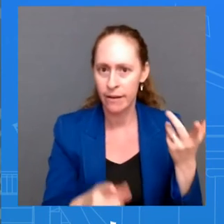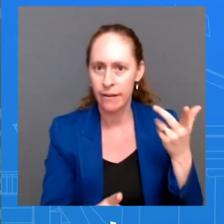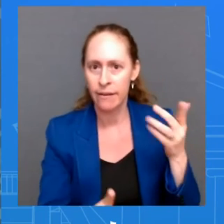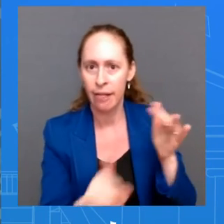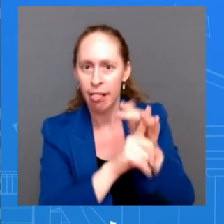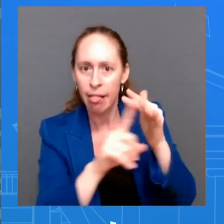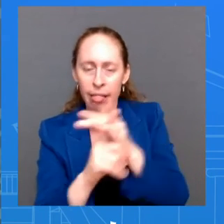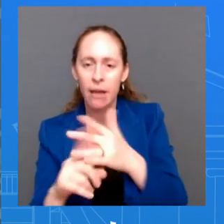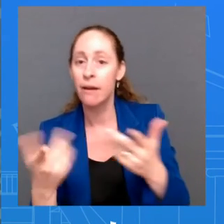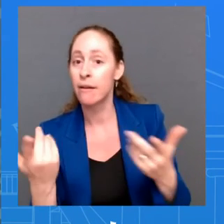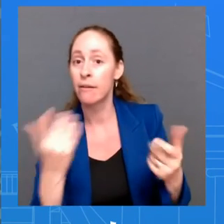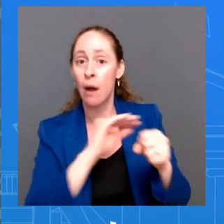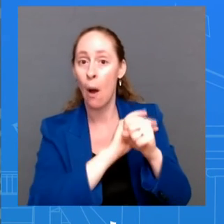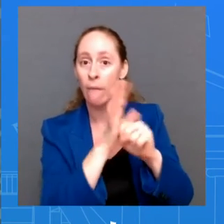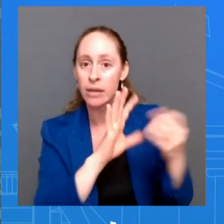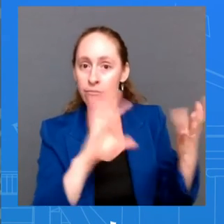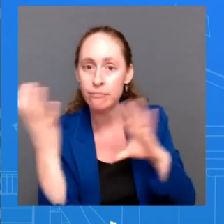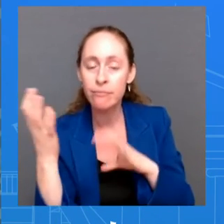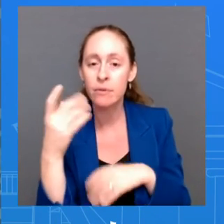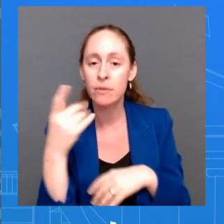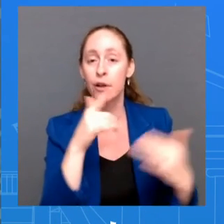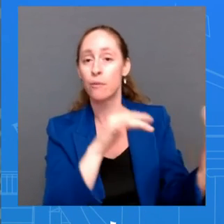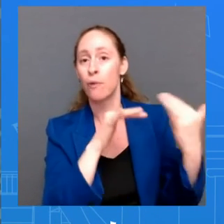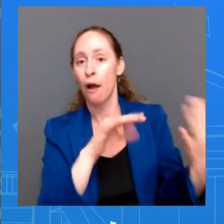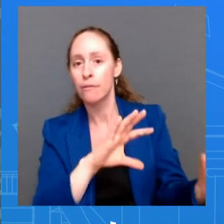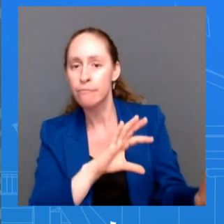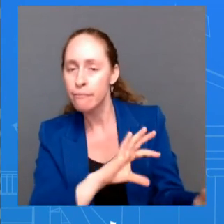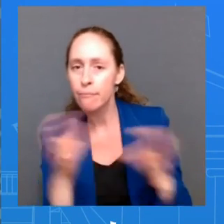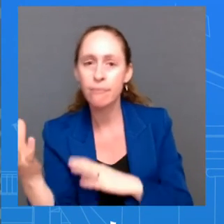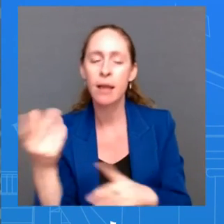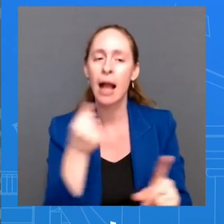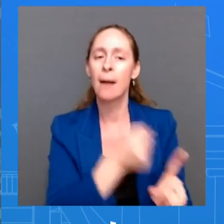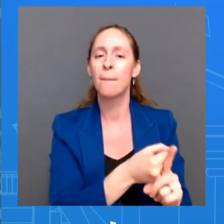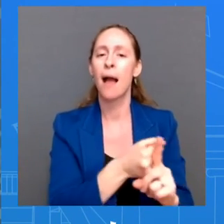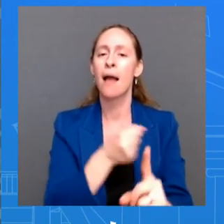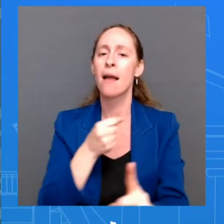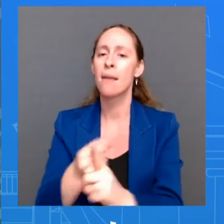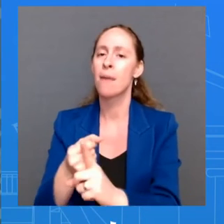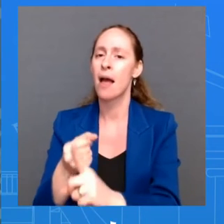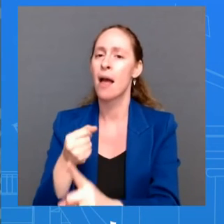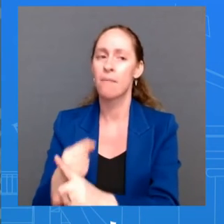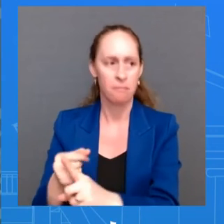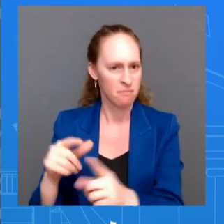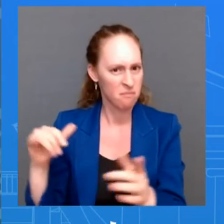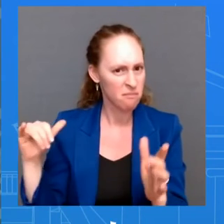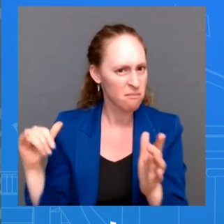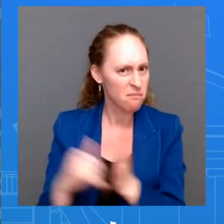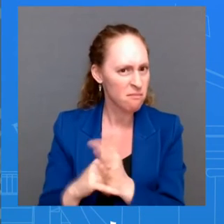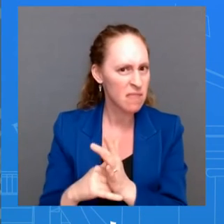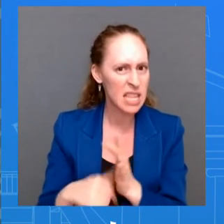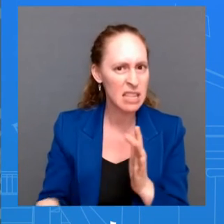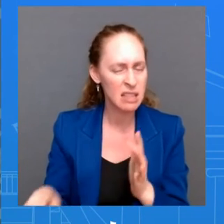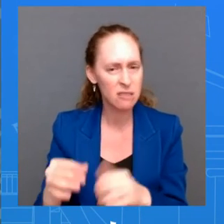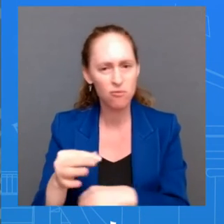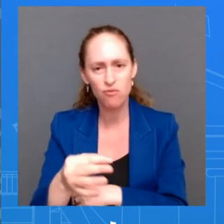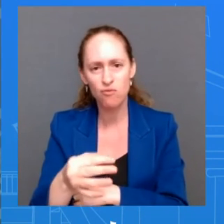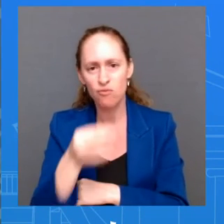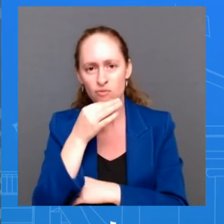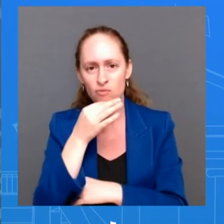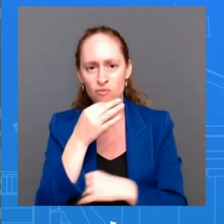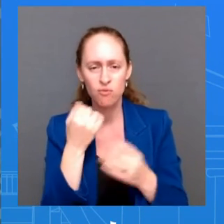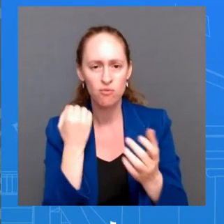the economy, a strong labor market being one strength. Consumer household balance sheets remain generally strong. Credit quality is